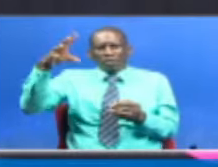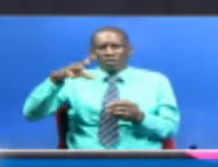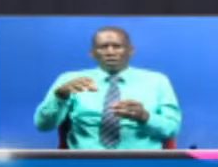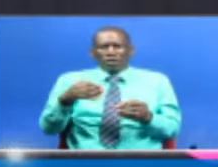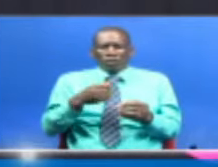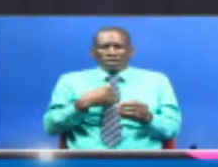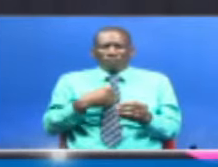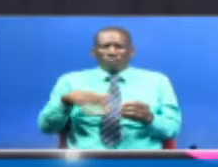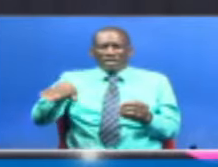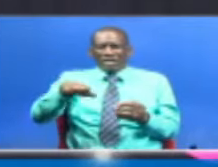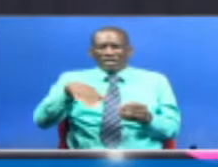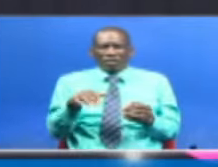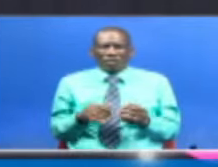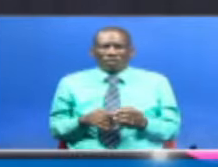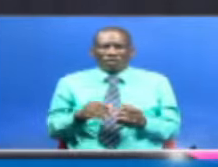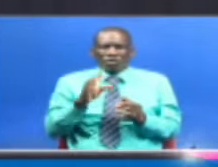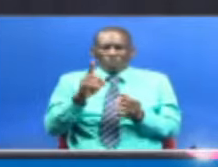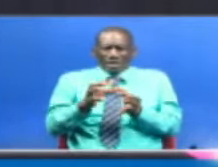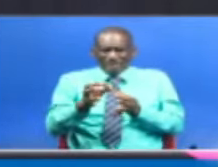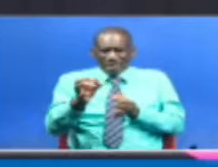about an acre,